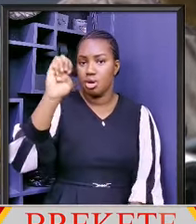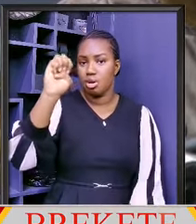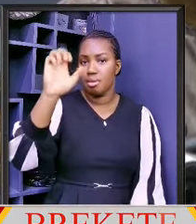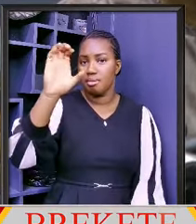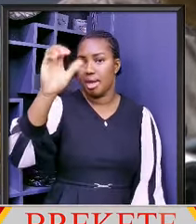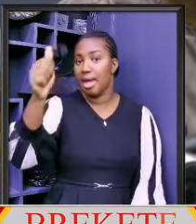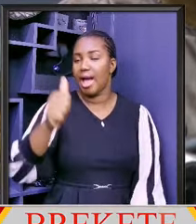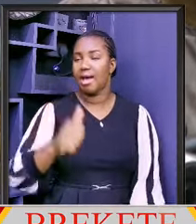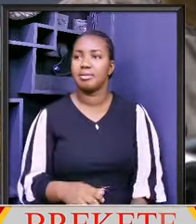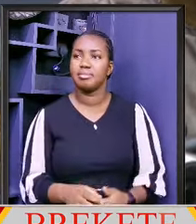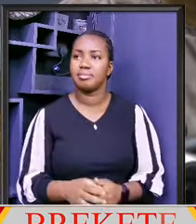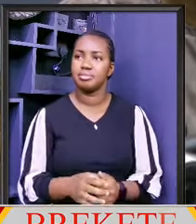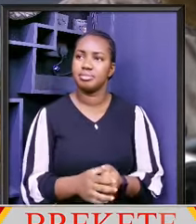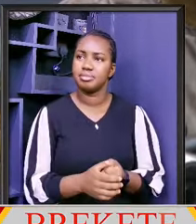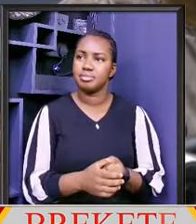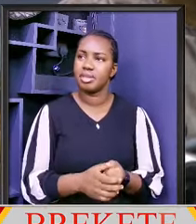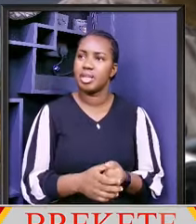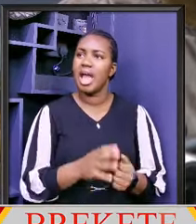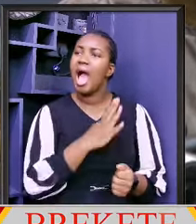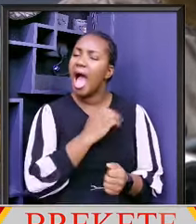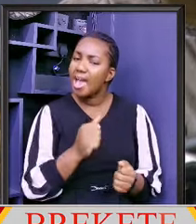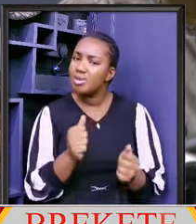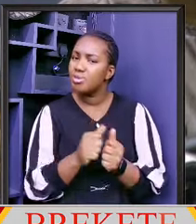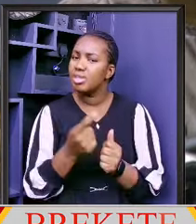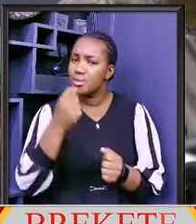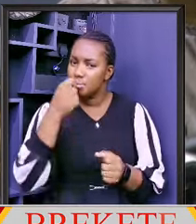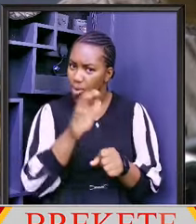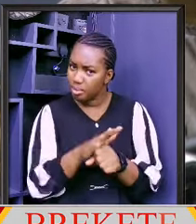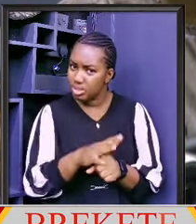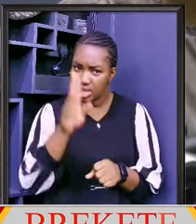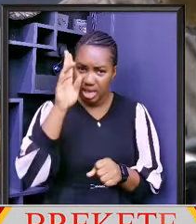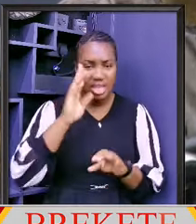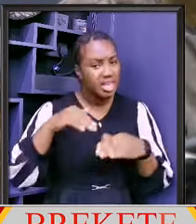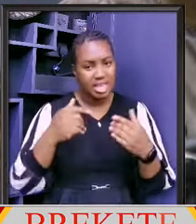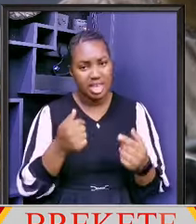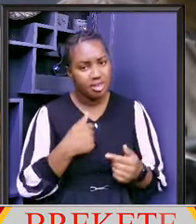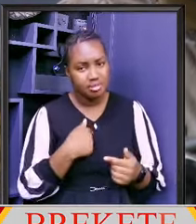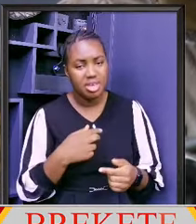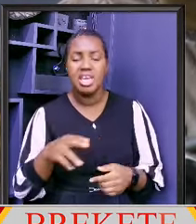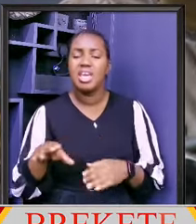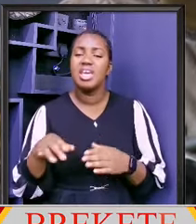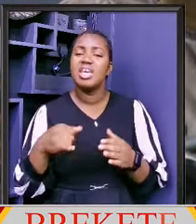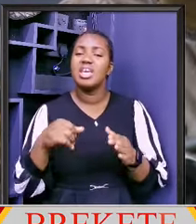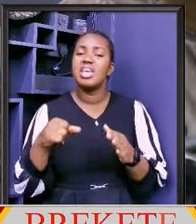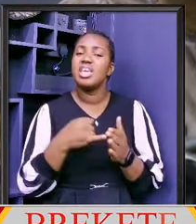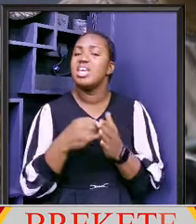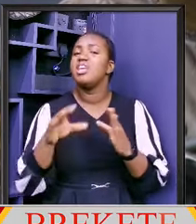hajj. And with the promise he gave me, do not stop me not to tell him to do the right thing.